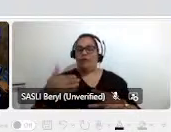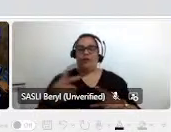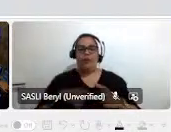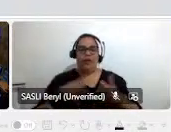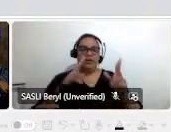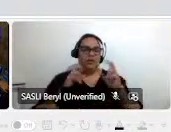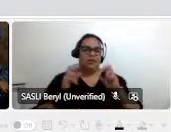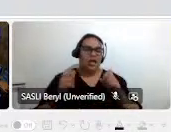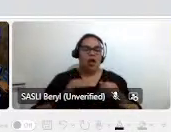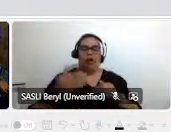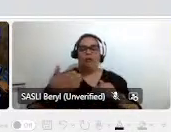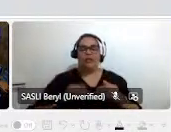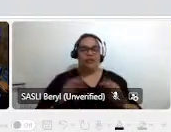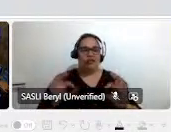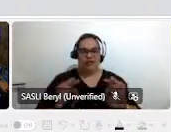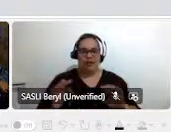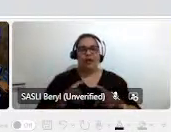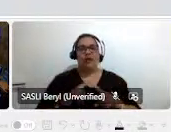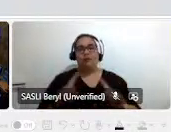it. Then,